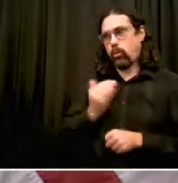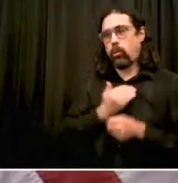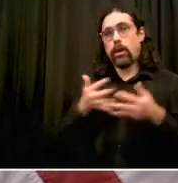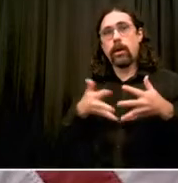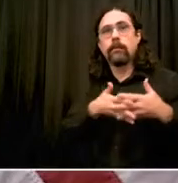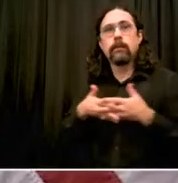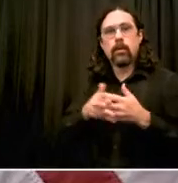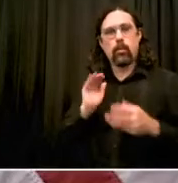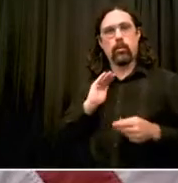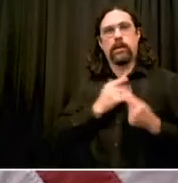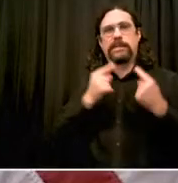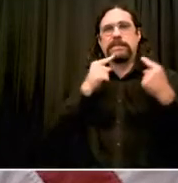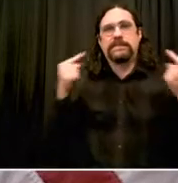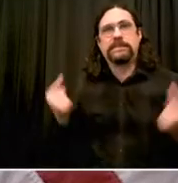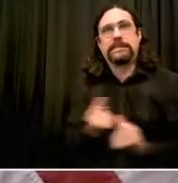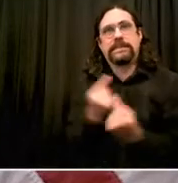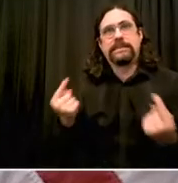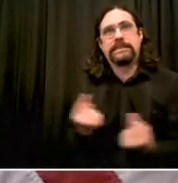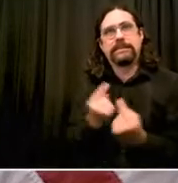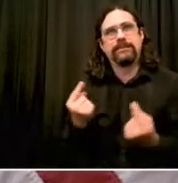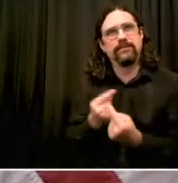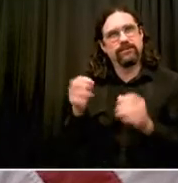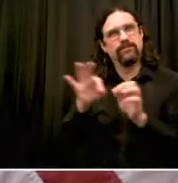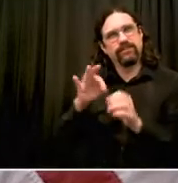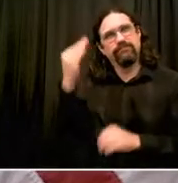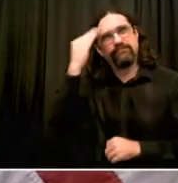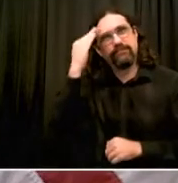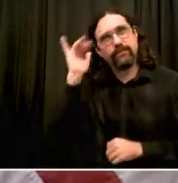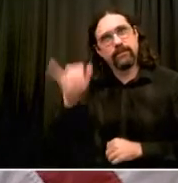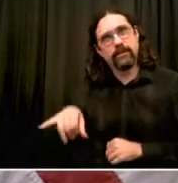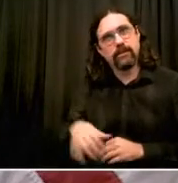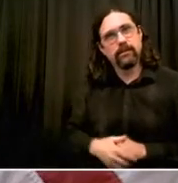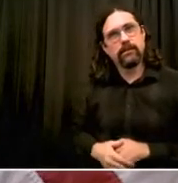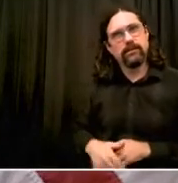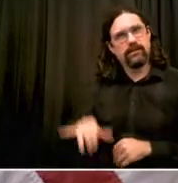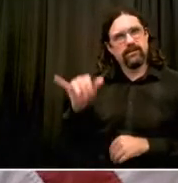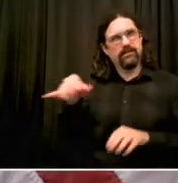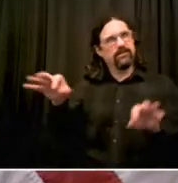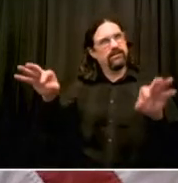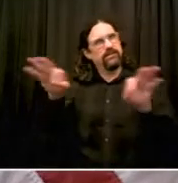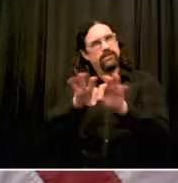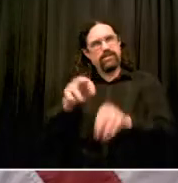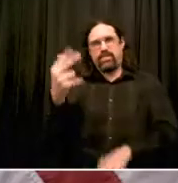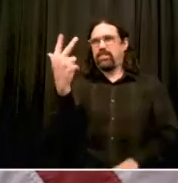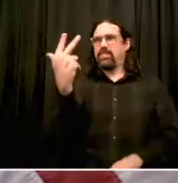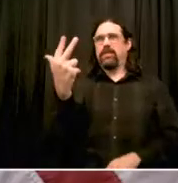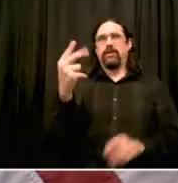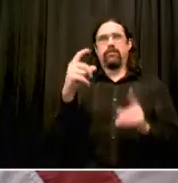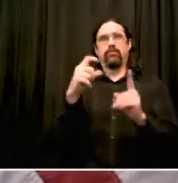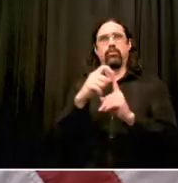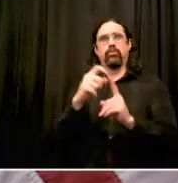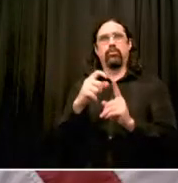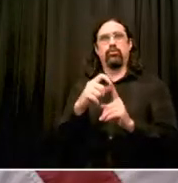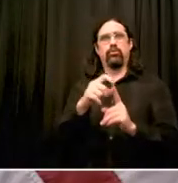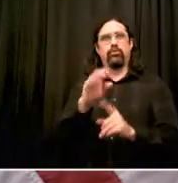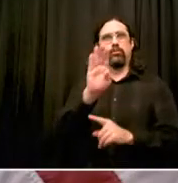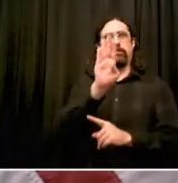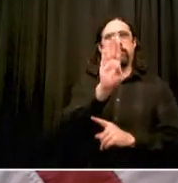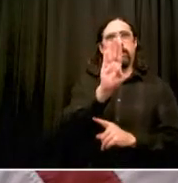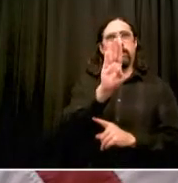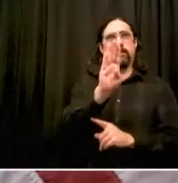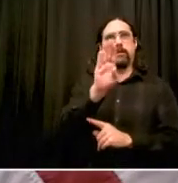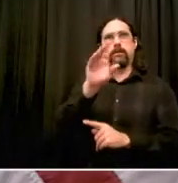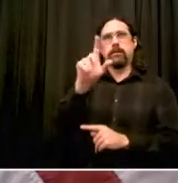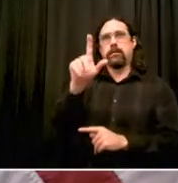much bigger than any one group. This is about righting a wrong and moving us all forward. So I think that's the right approach. Go ahead.